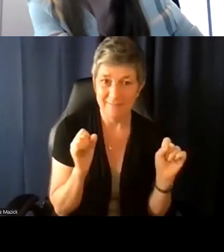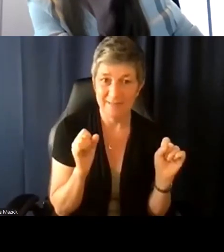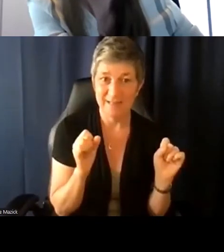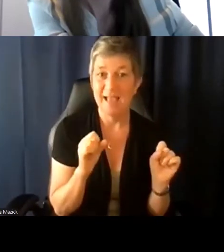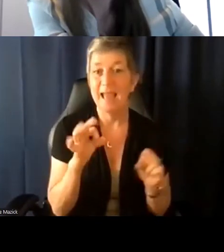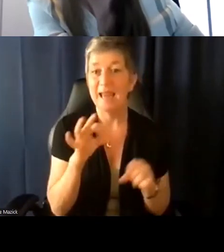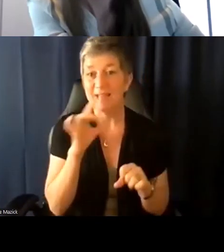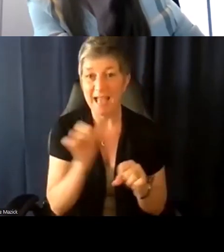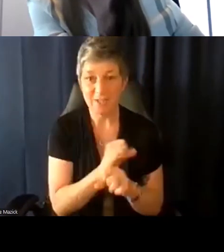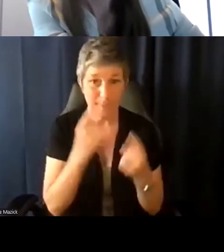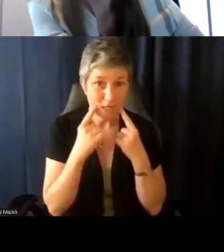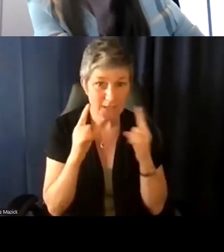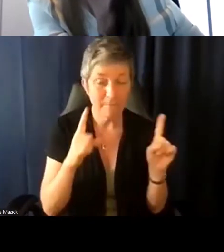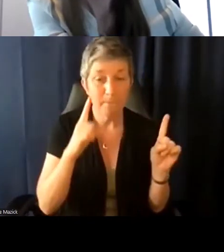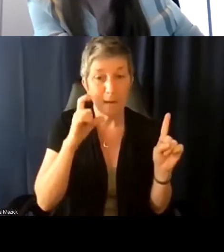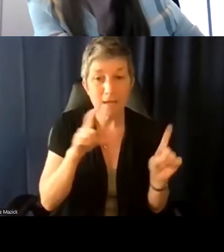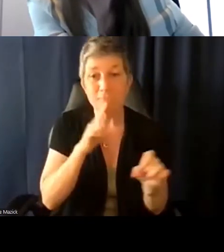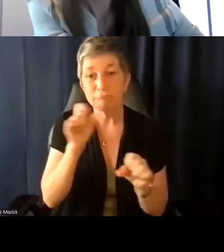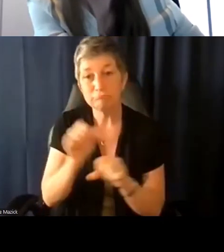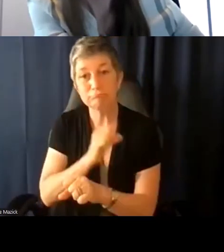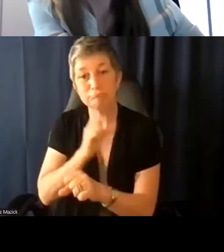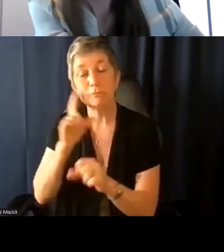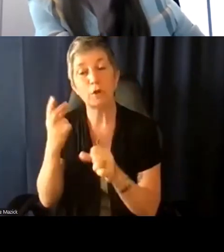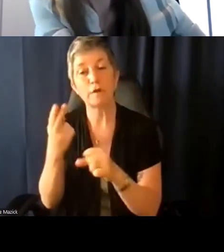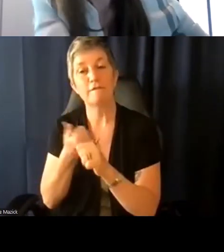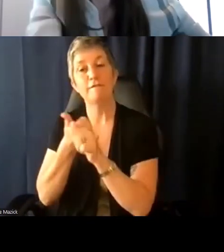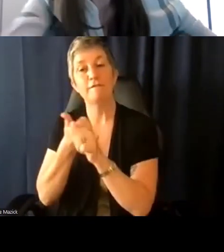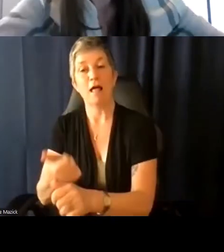being achieved because you are employing this policy.